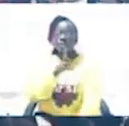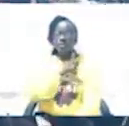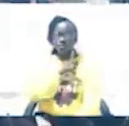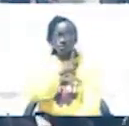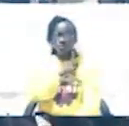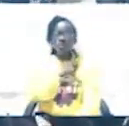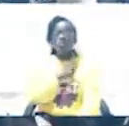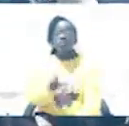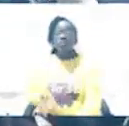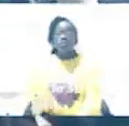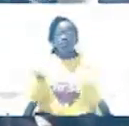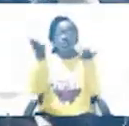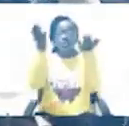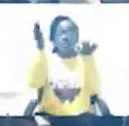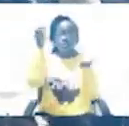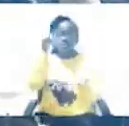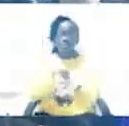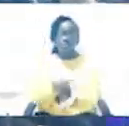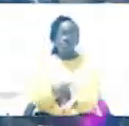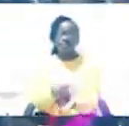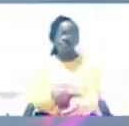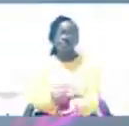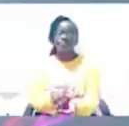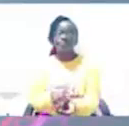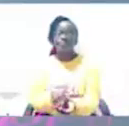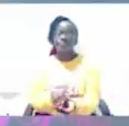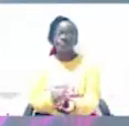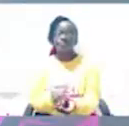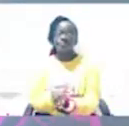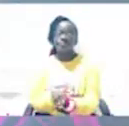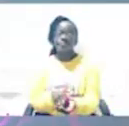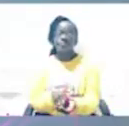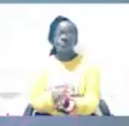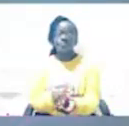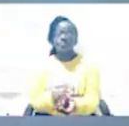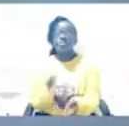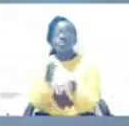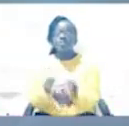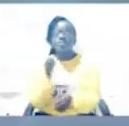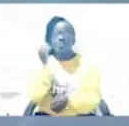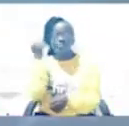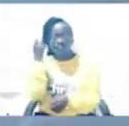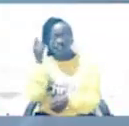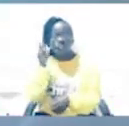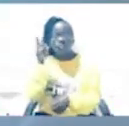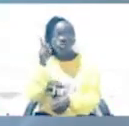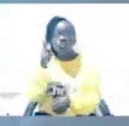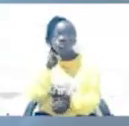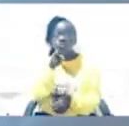Lazarus! Oh, best sign, I'm sorry, Bill. If you do understand, you would have stood up and said it.